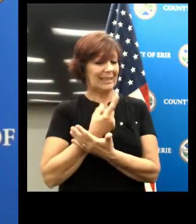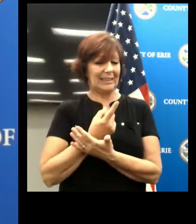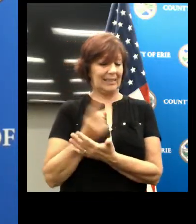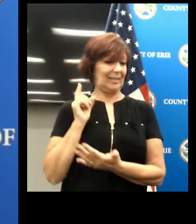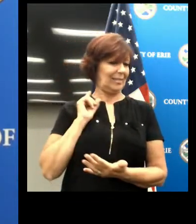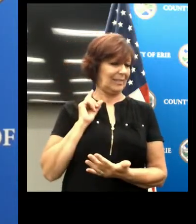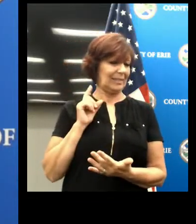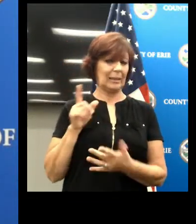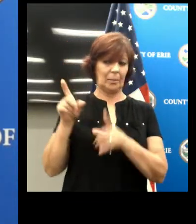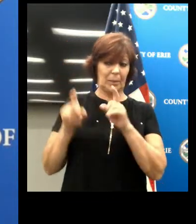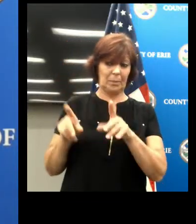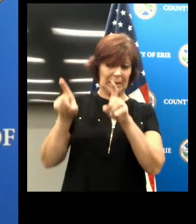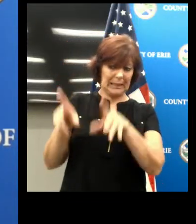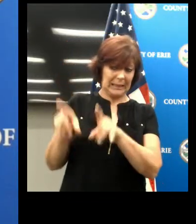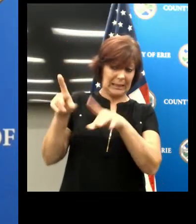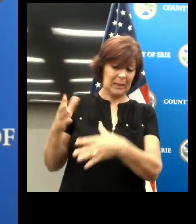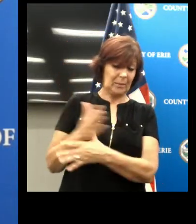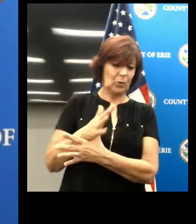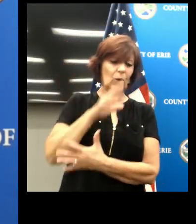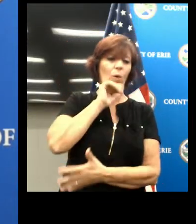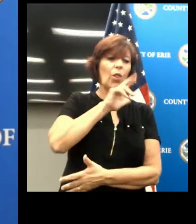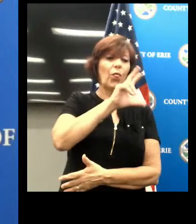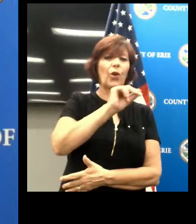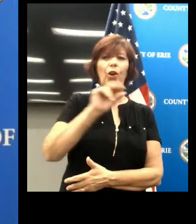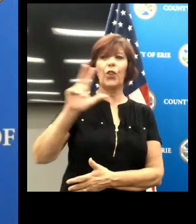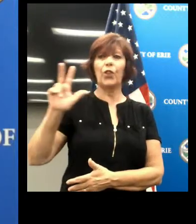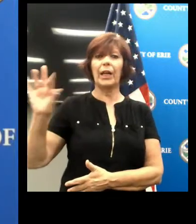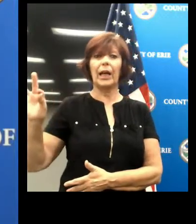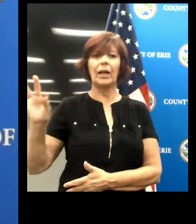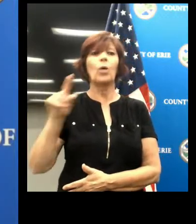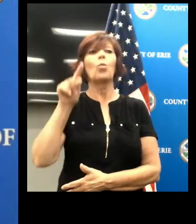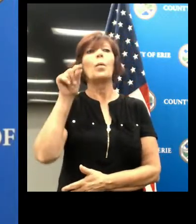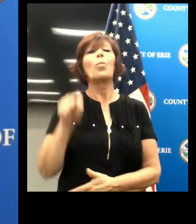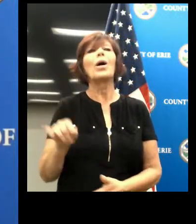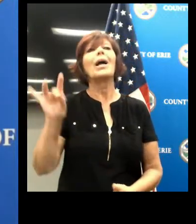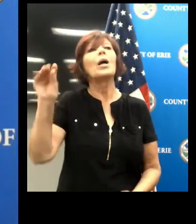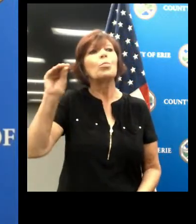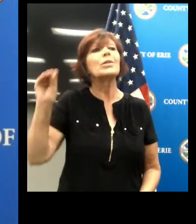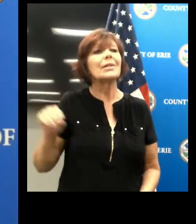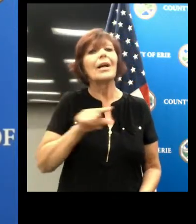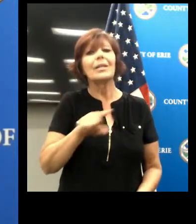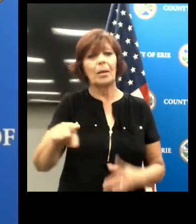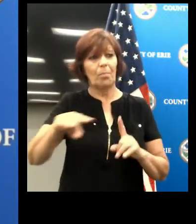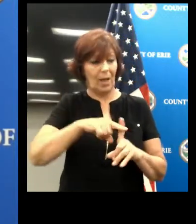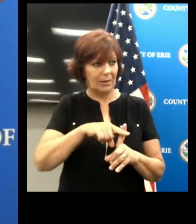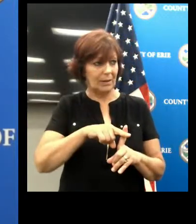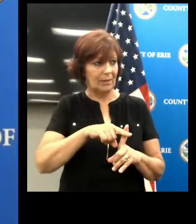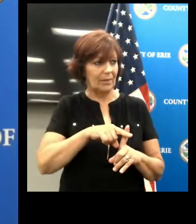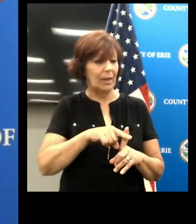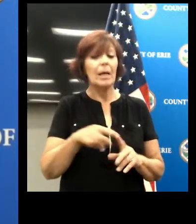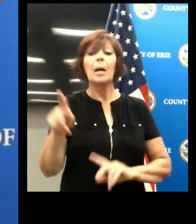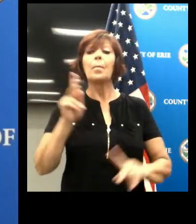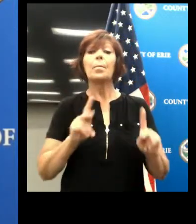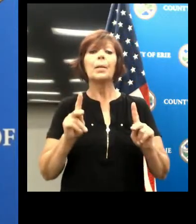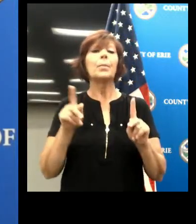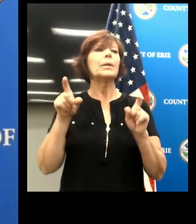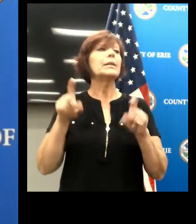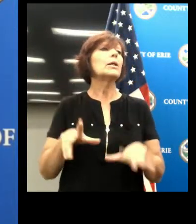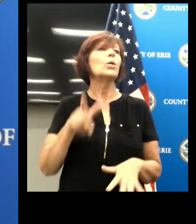who were tested that were between the ages of 30 and 39, 1.8% were positive, whereas the people who were